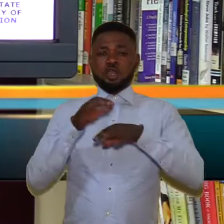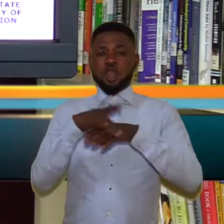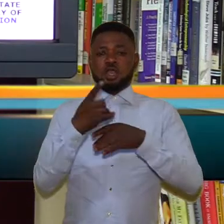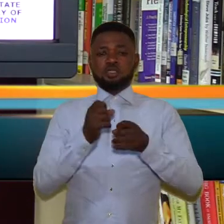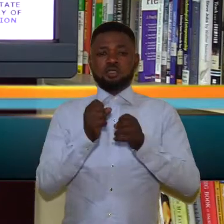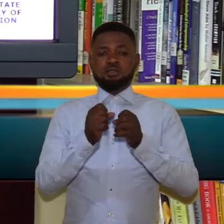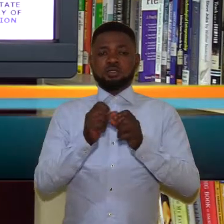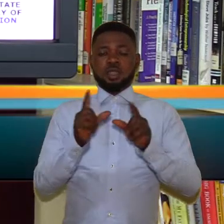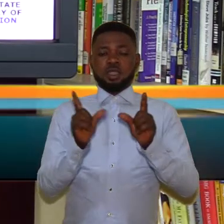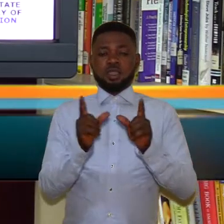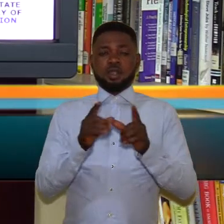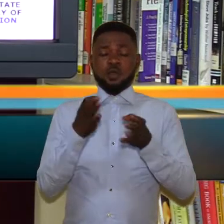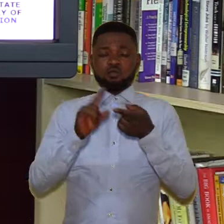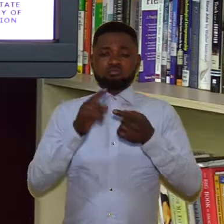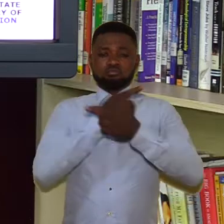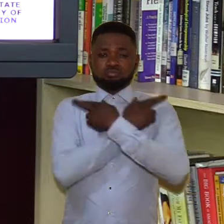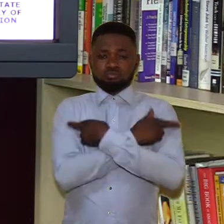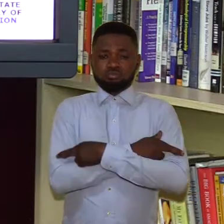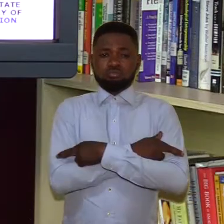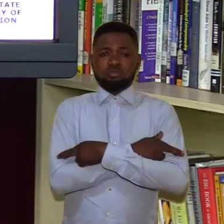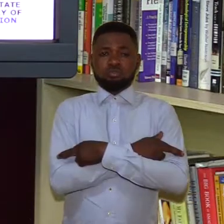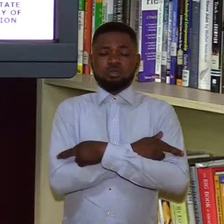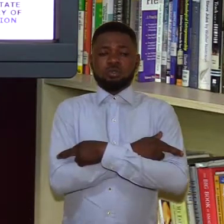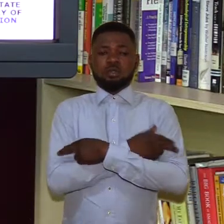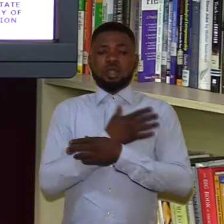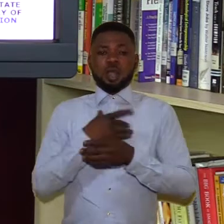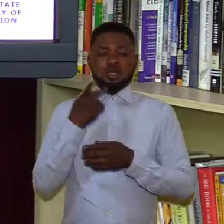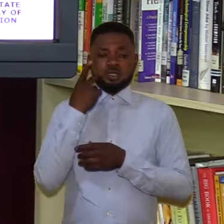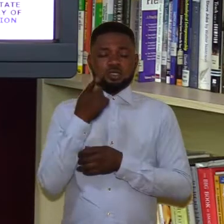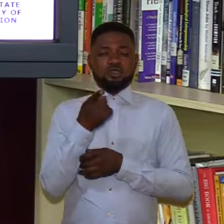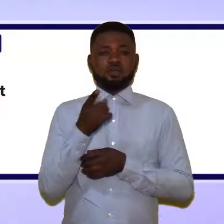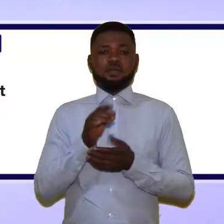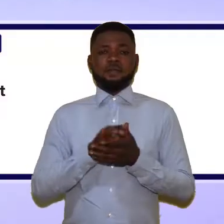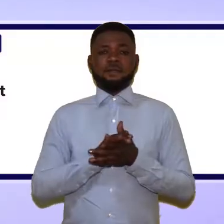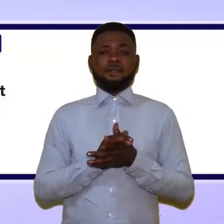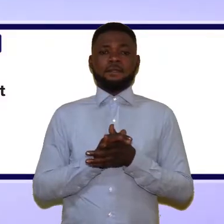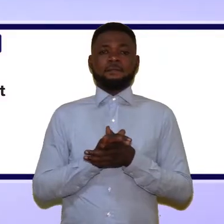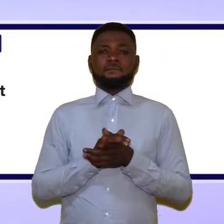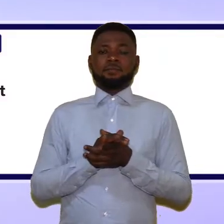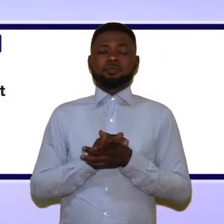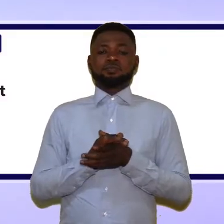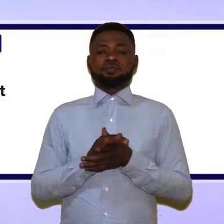set. I want you to sit and relax and let us go with the flow. See you.